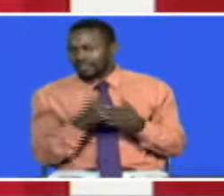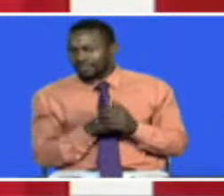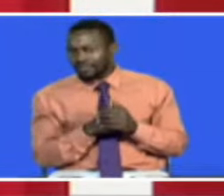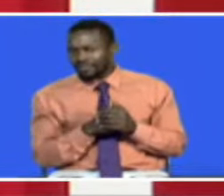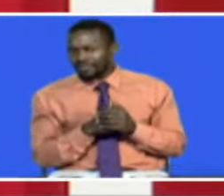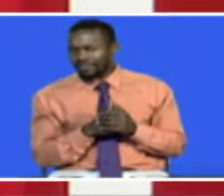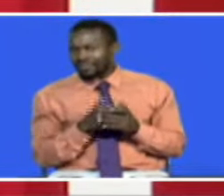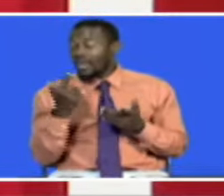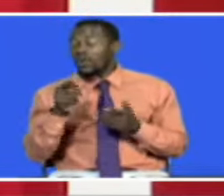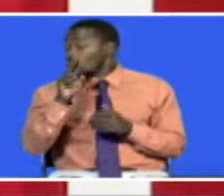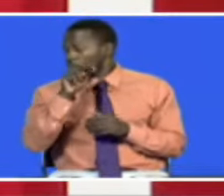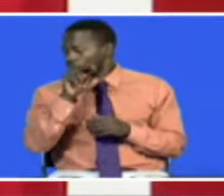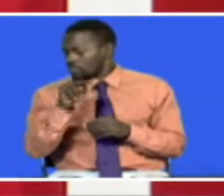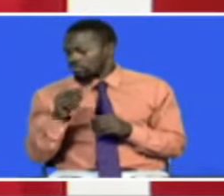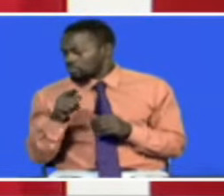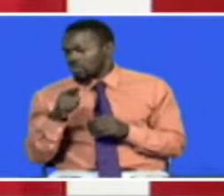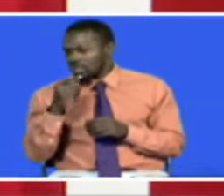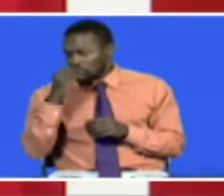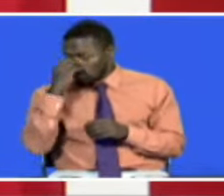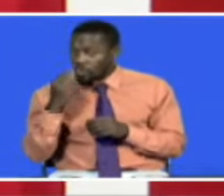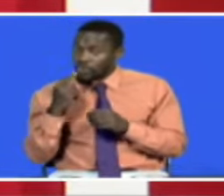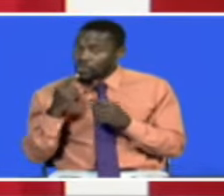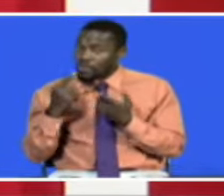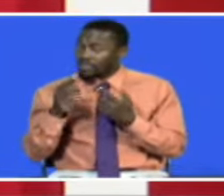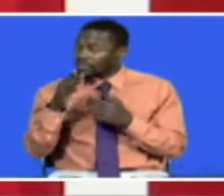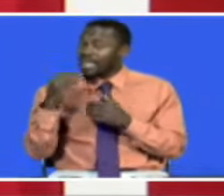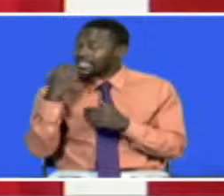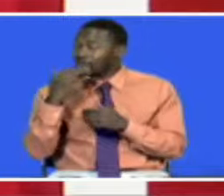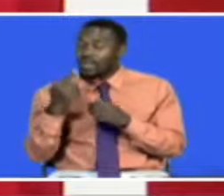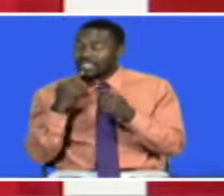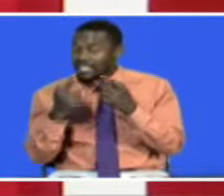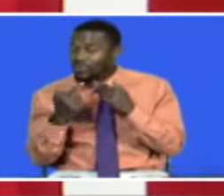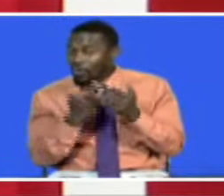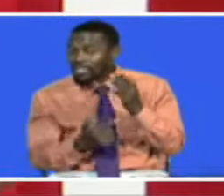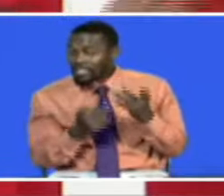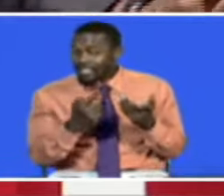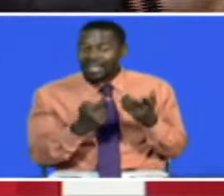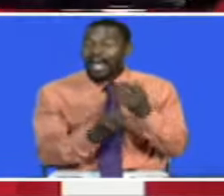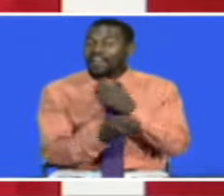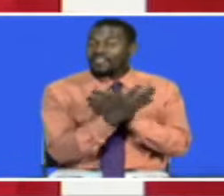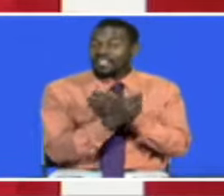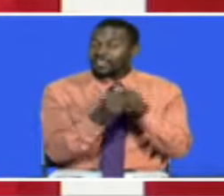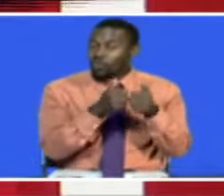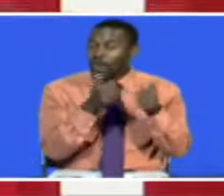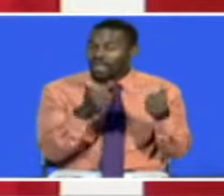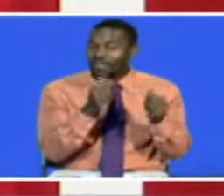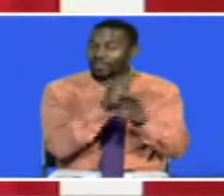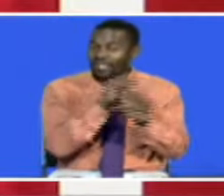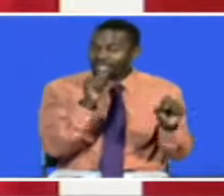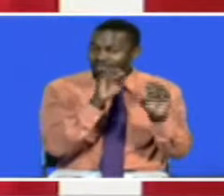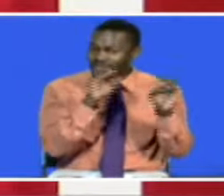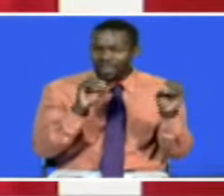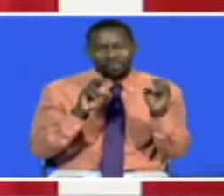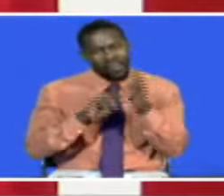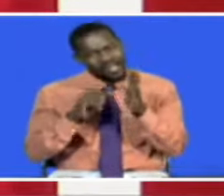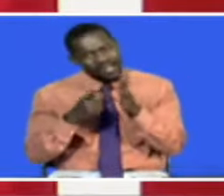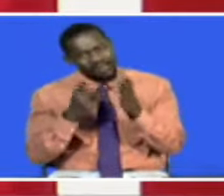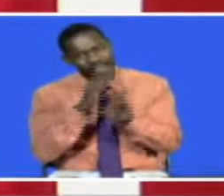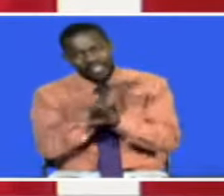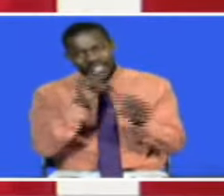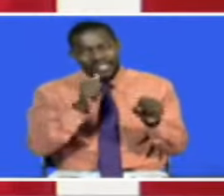misadvised the president. They didn't advise the president properly. That means that the president does not have a clue. That means the people indicted listen, are